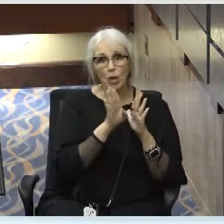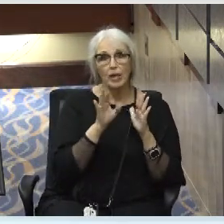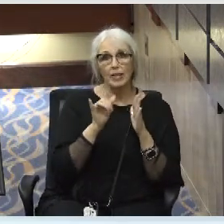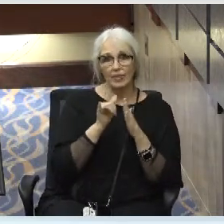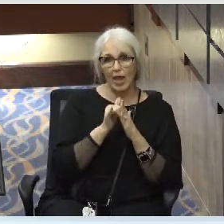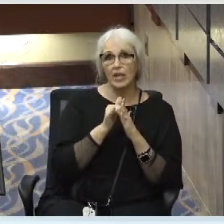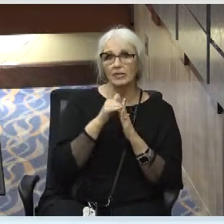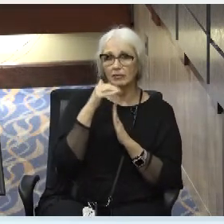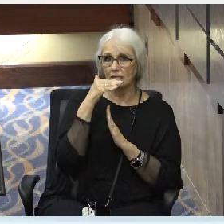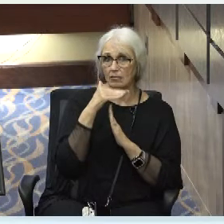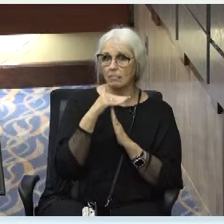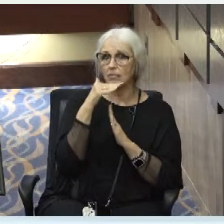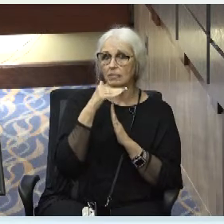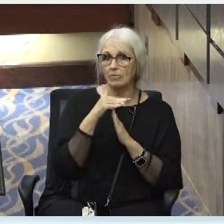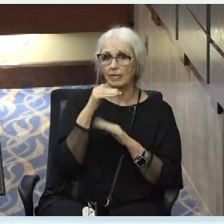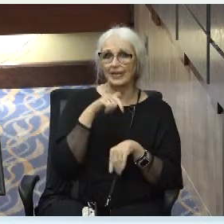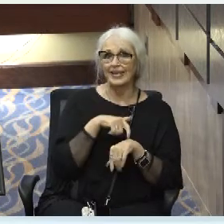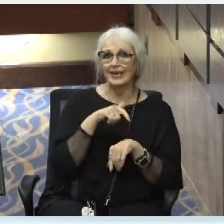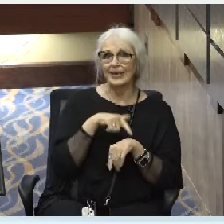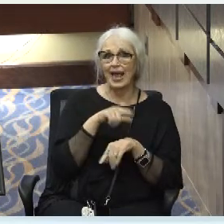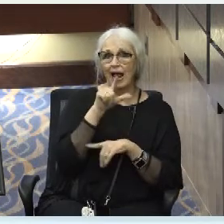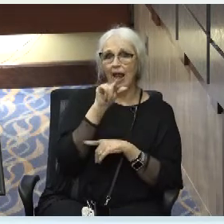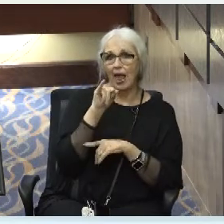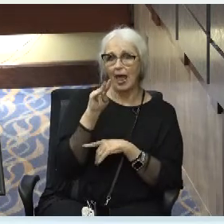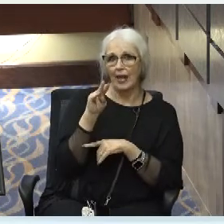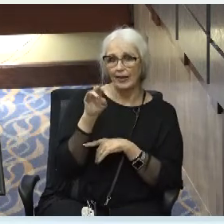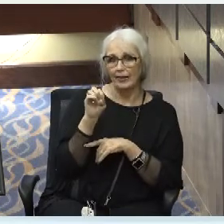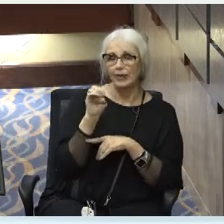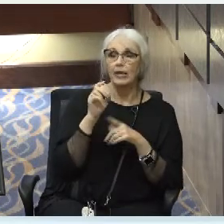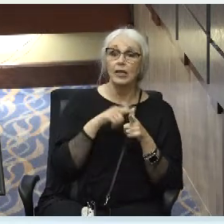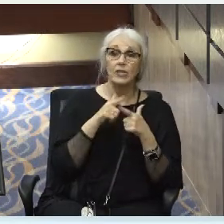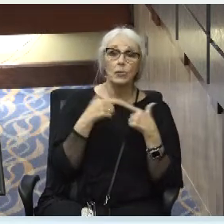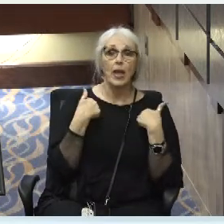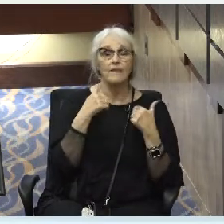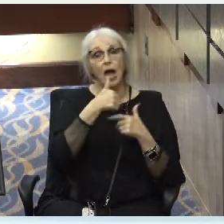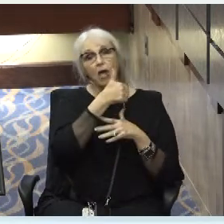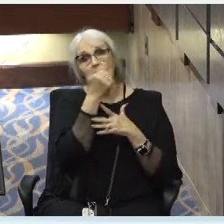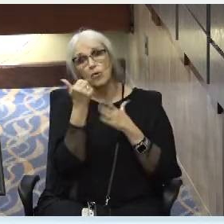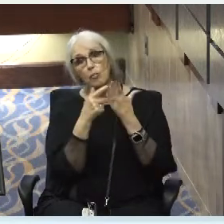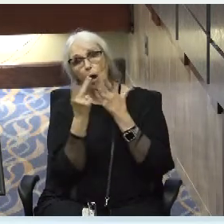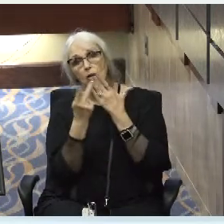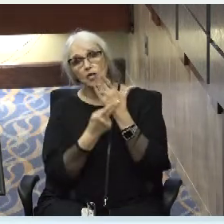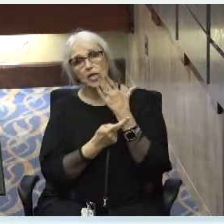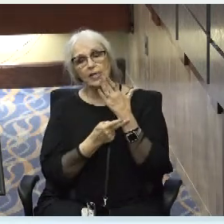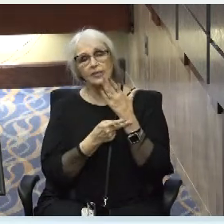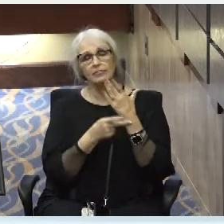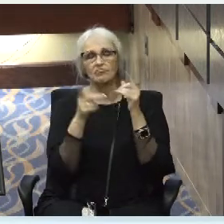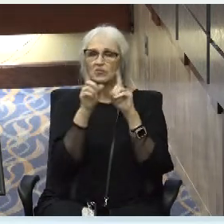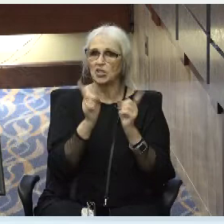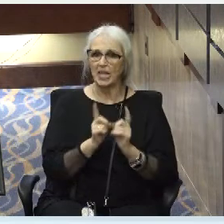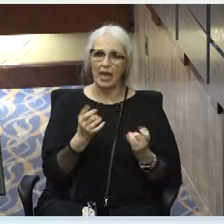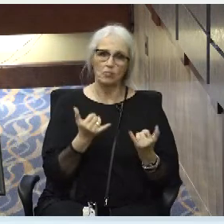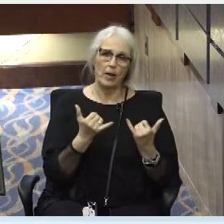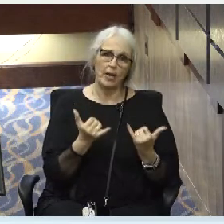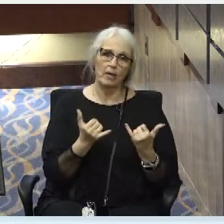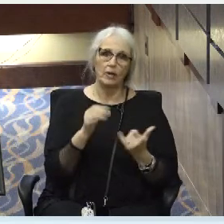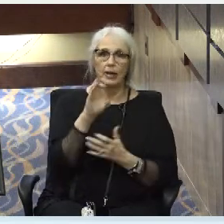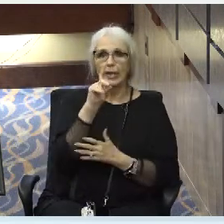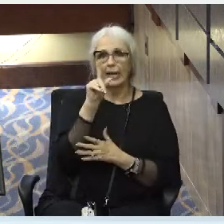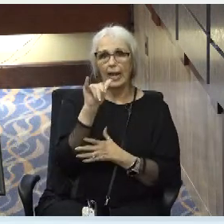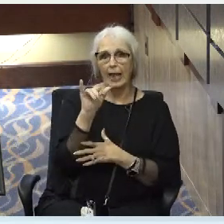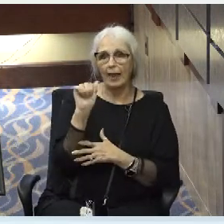timeline. Wow. And then we have a bunch of other projects that are just in design right now. So the Clay